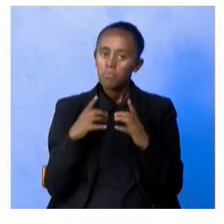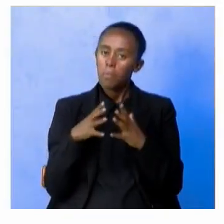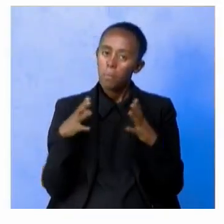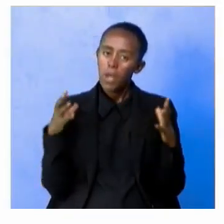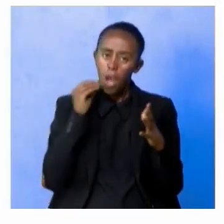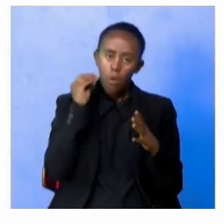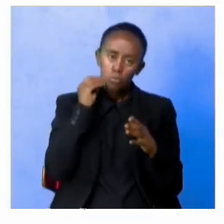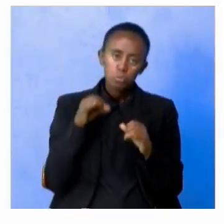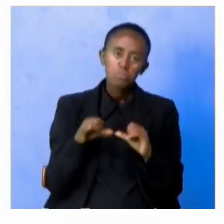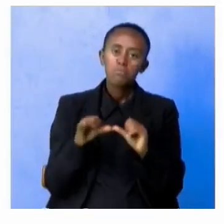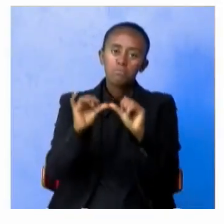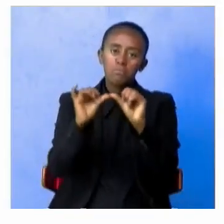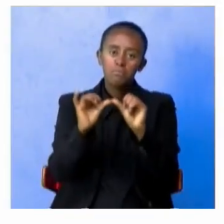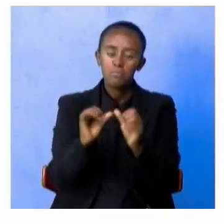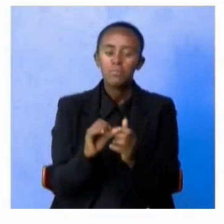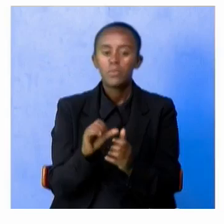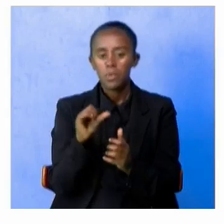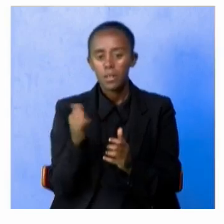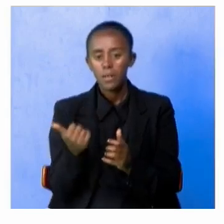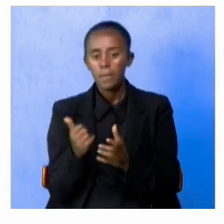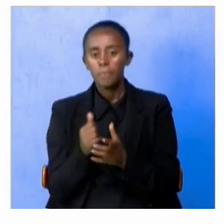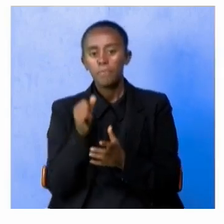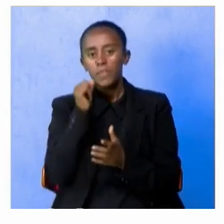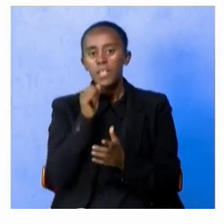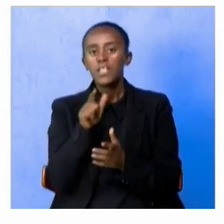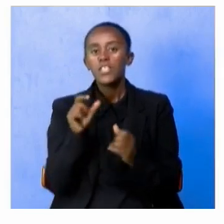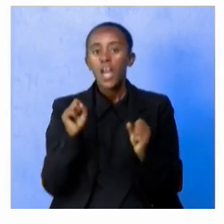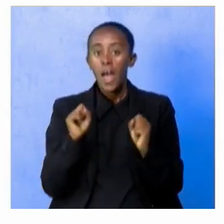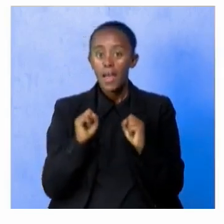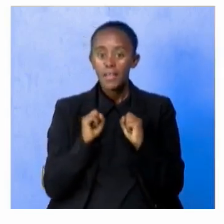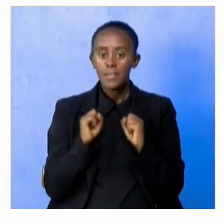house. Okay, what else? She has